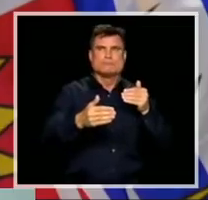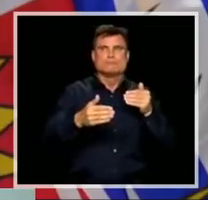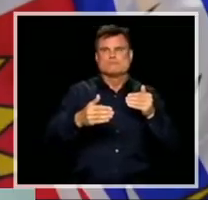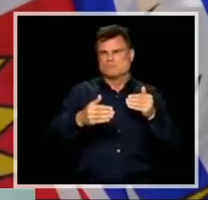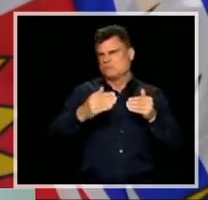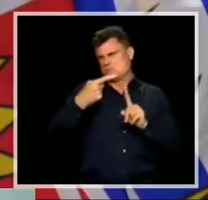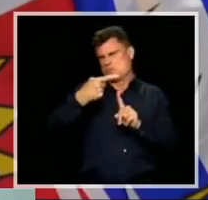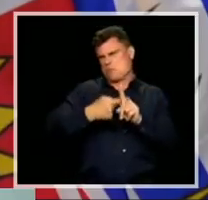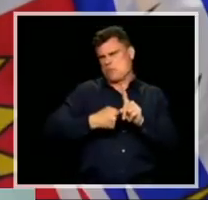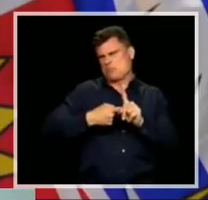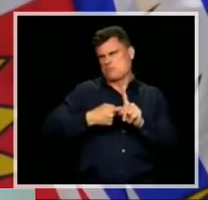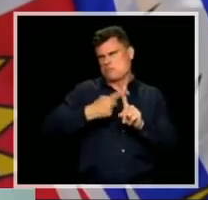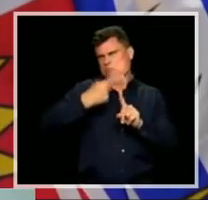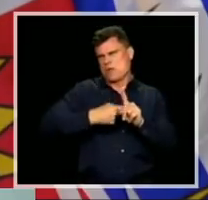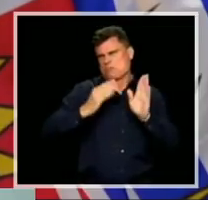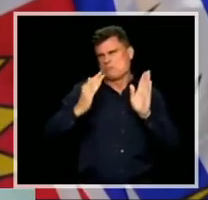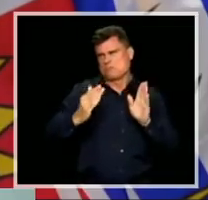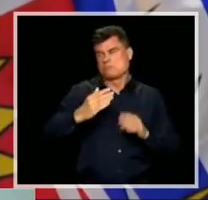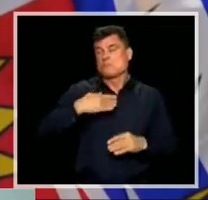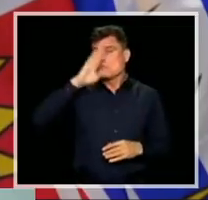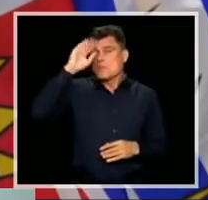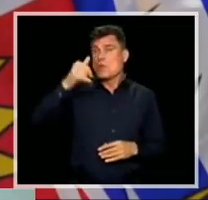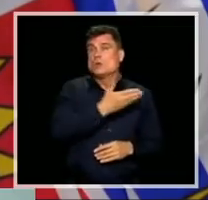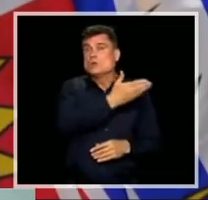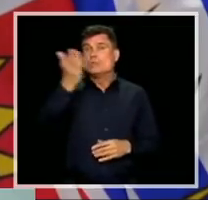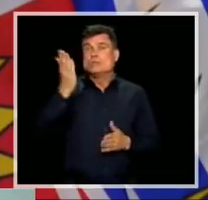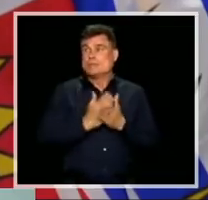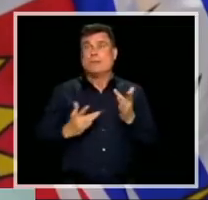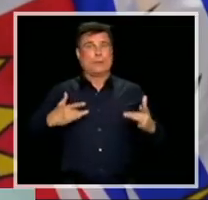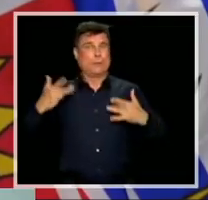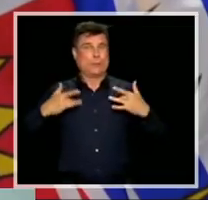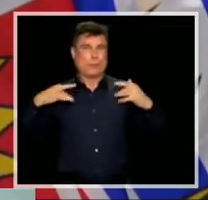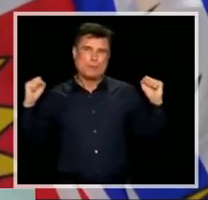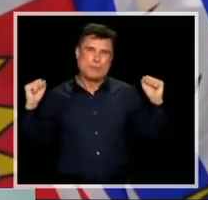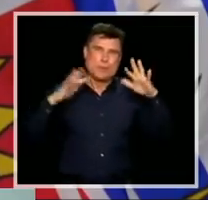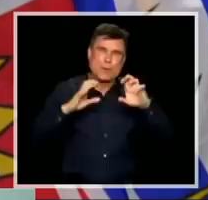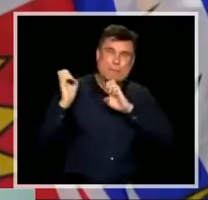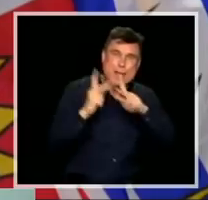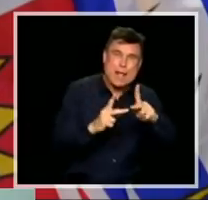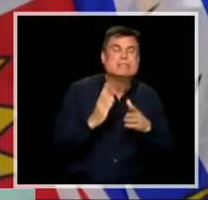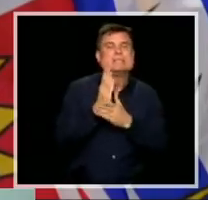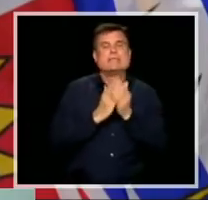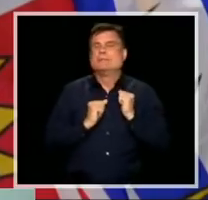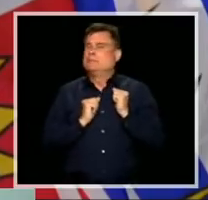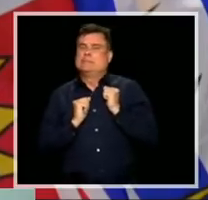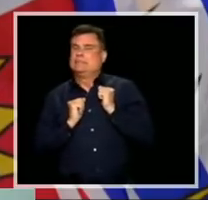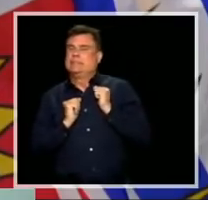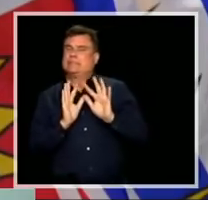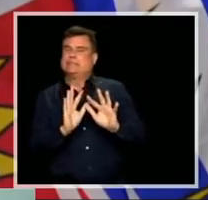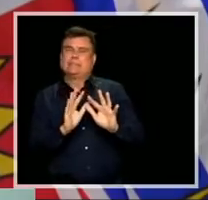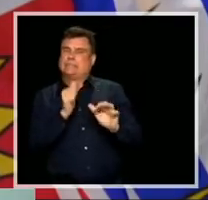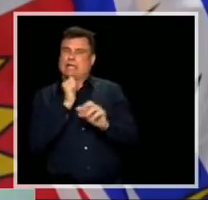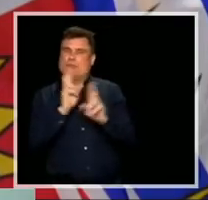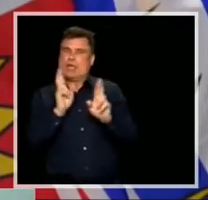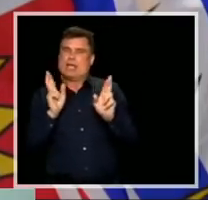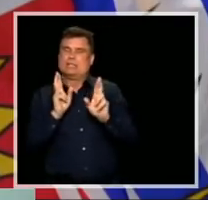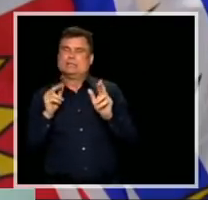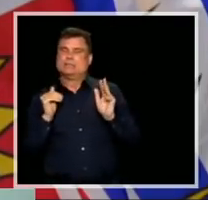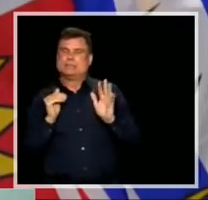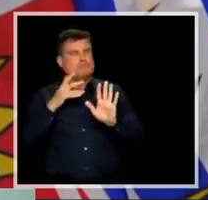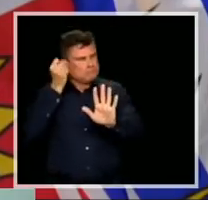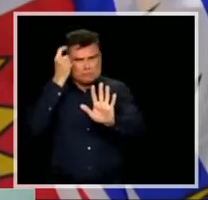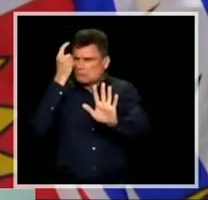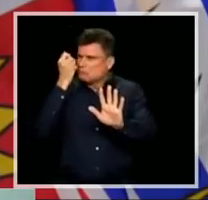been actively working with many people in our education system, and we have confidence that the approach that we've put in place in